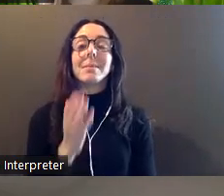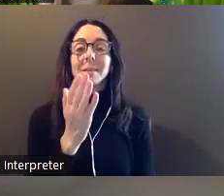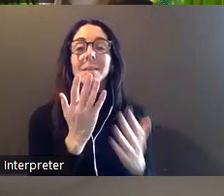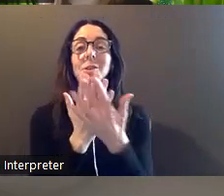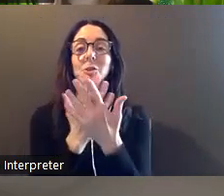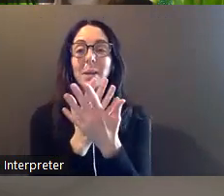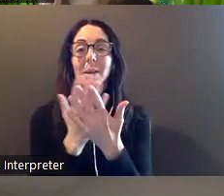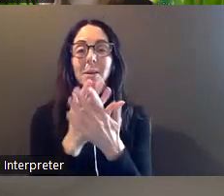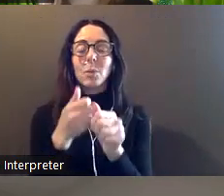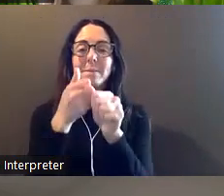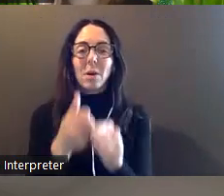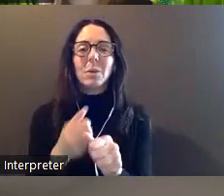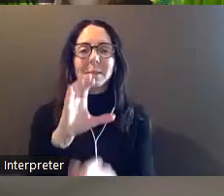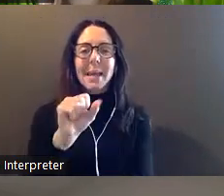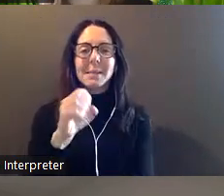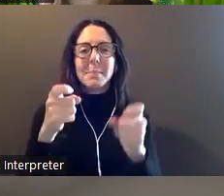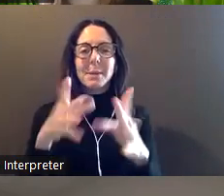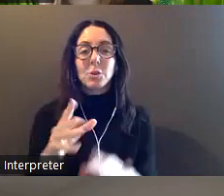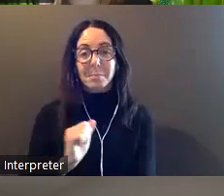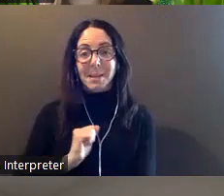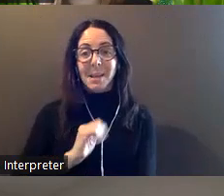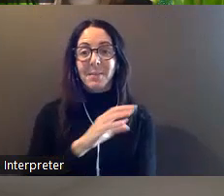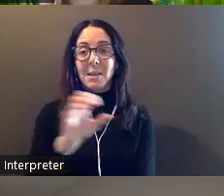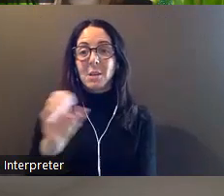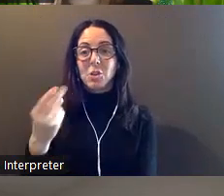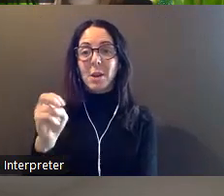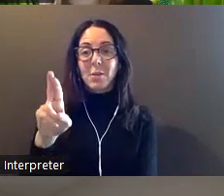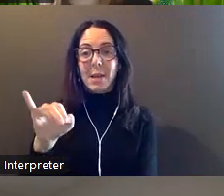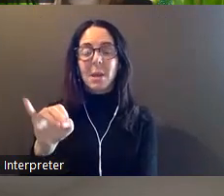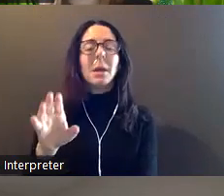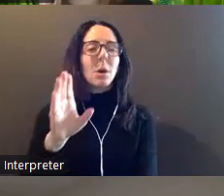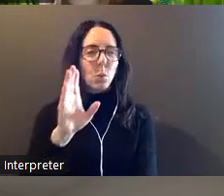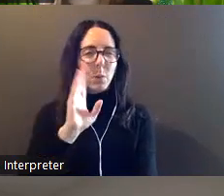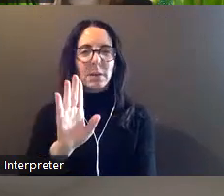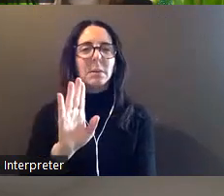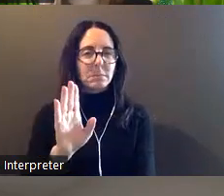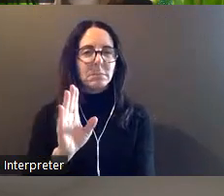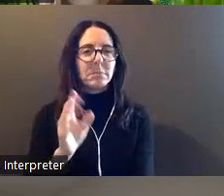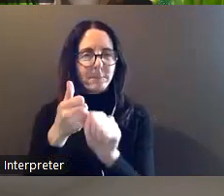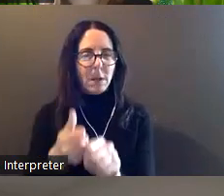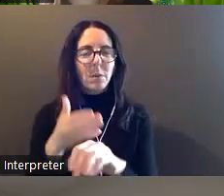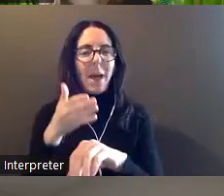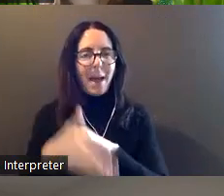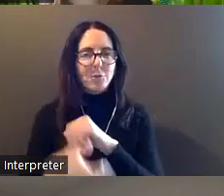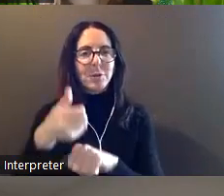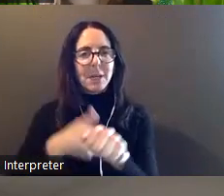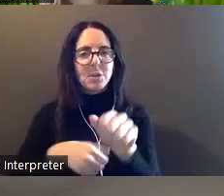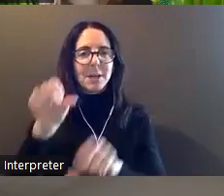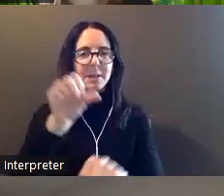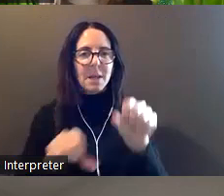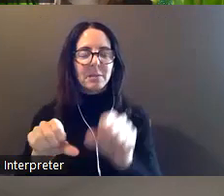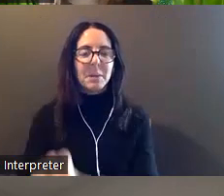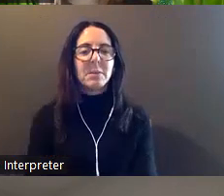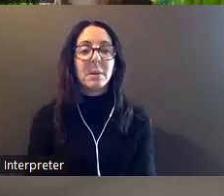as case managers. Sheri and I will do this after each assessment. There is a prompt within